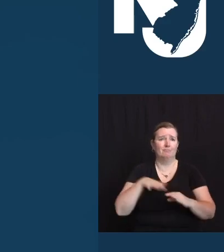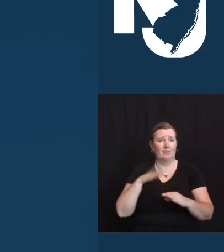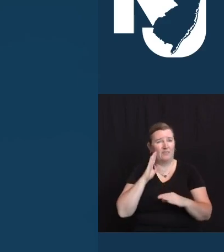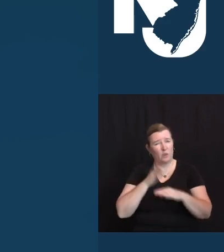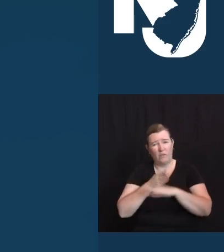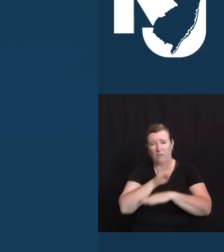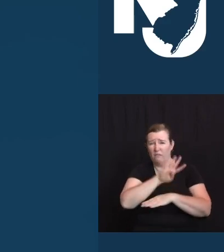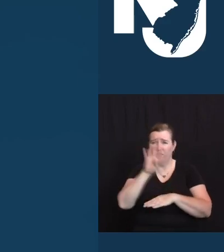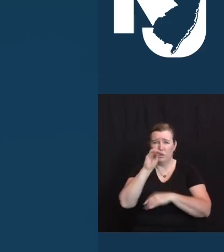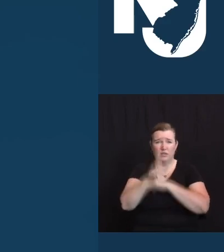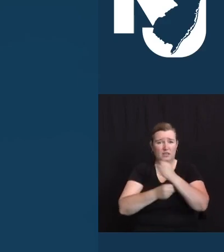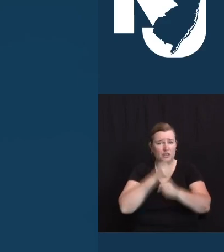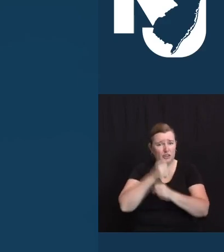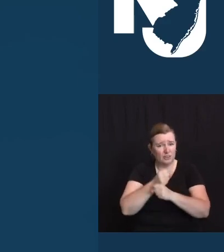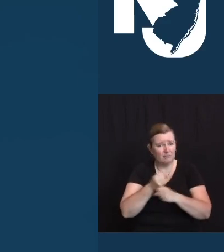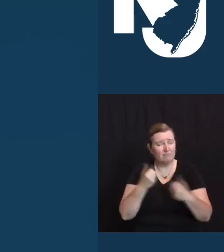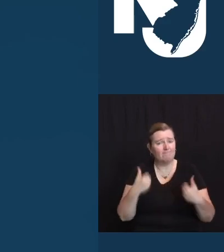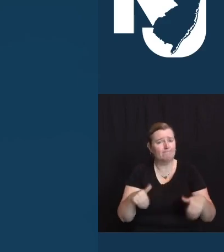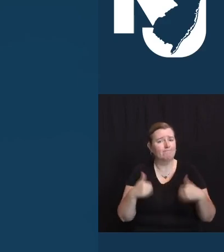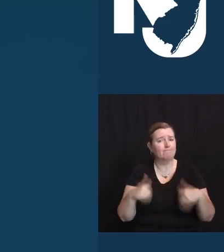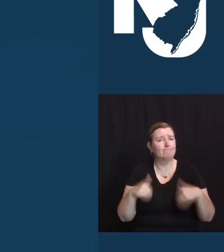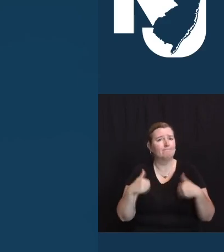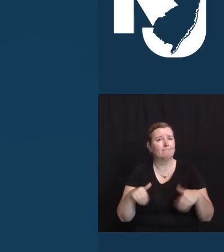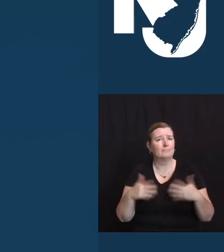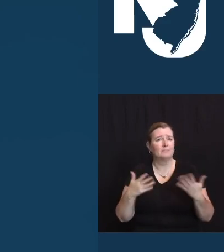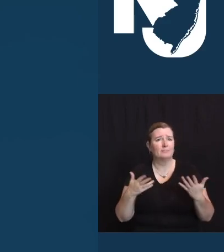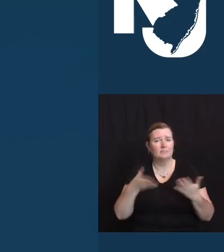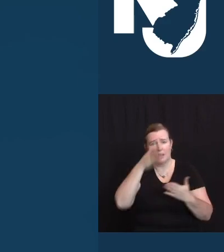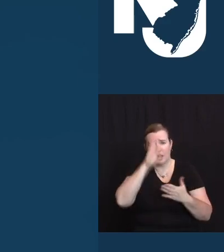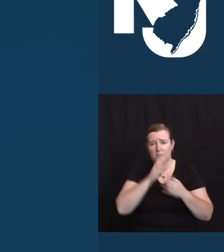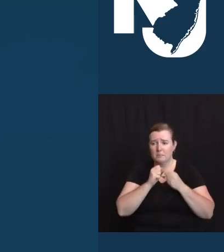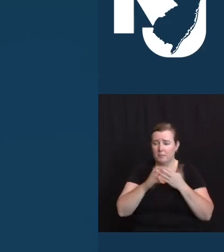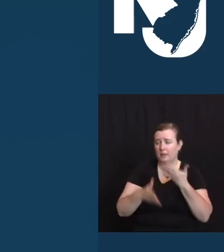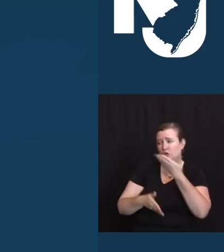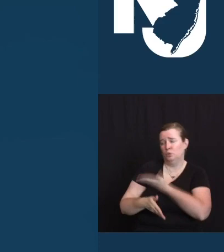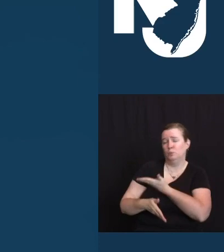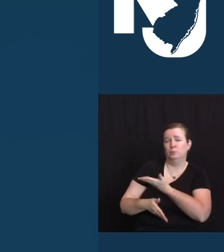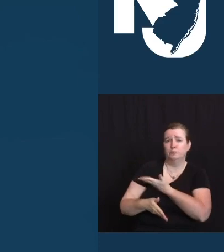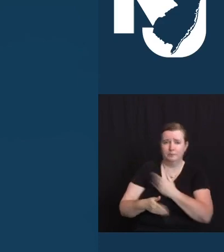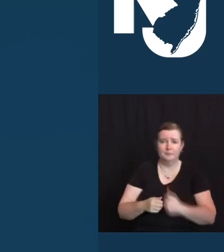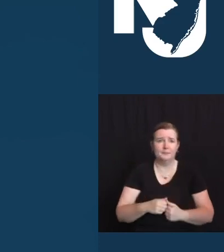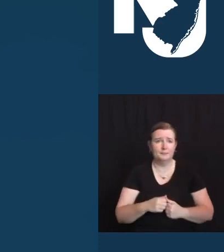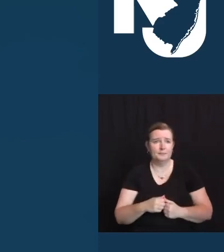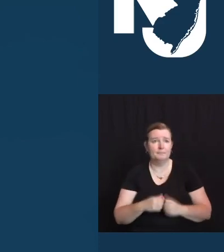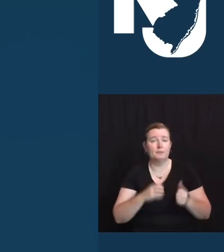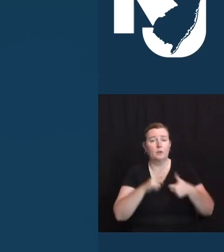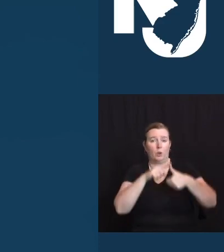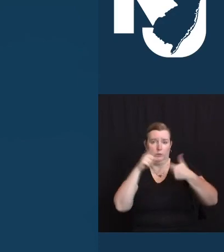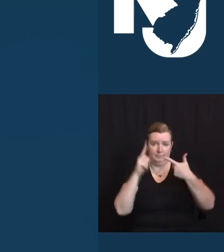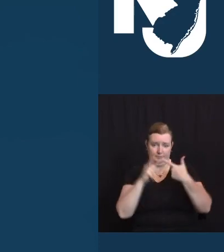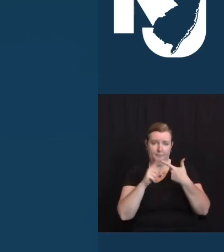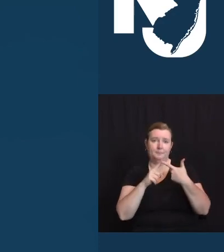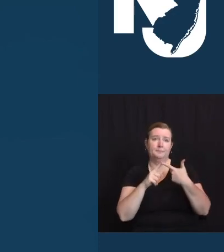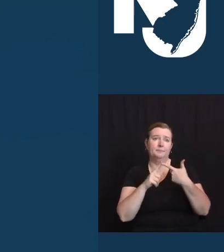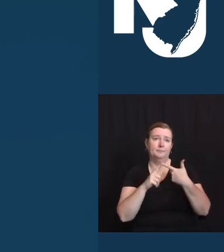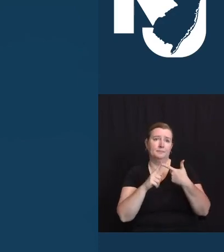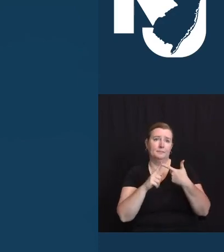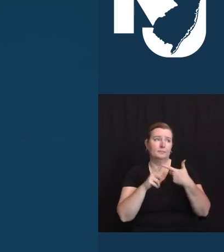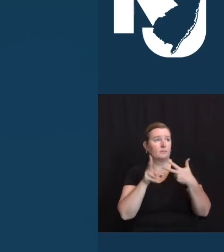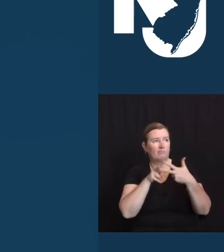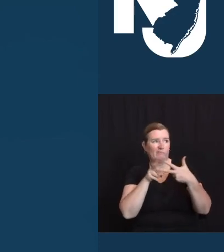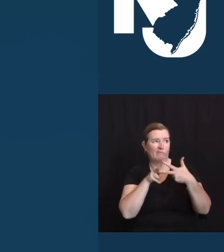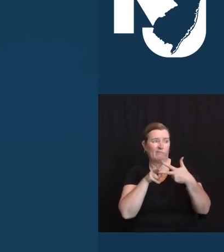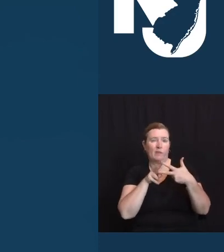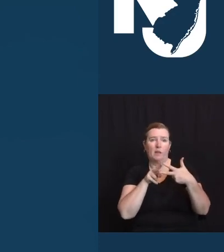legacy of hospitality live on, and may God bless and watch over him. Next today, we remember a couple, Stephen and